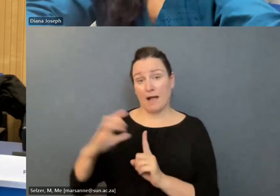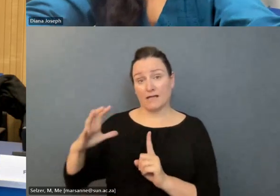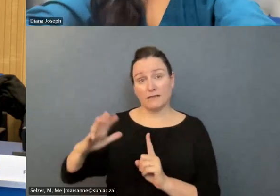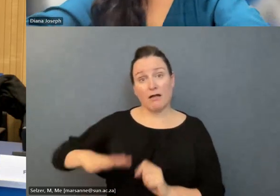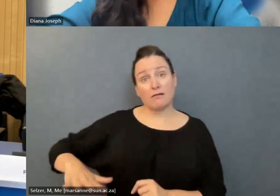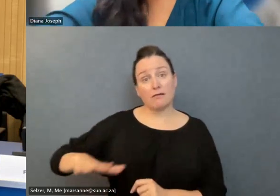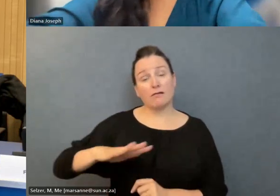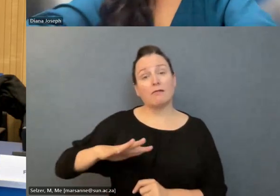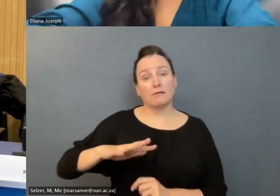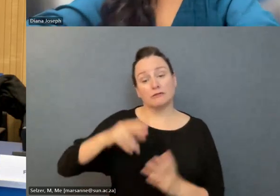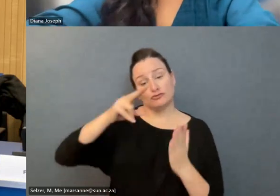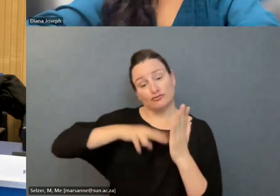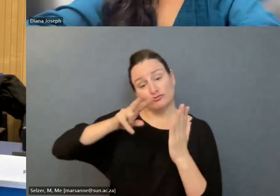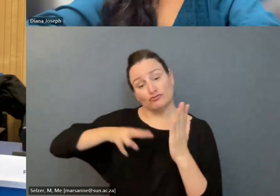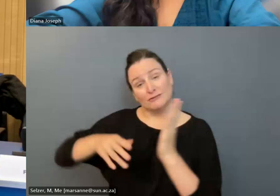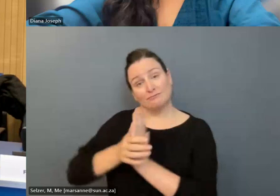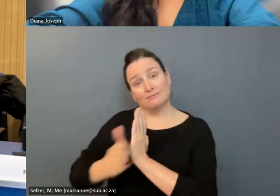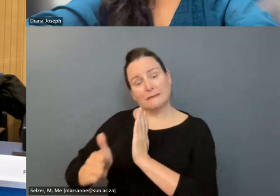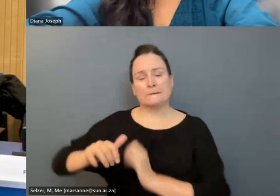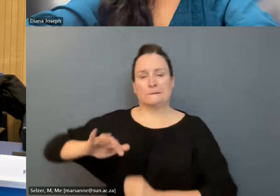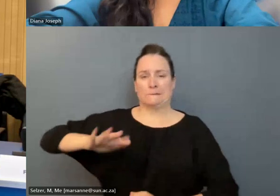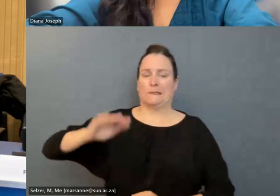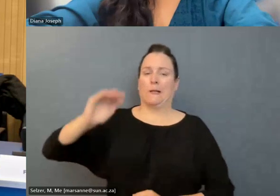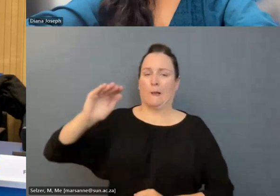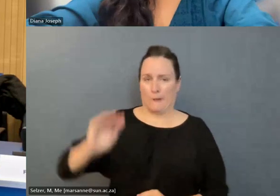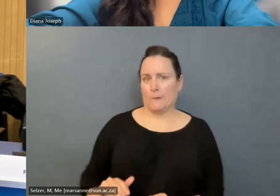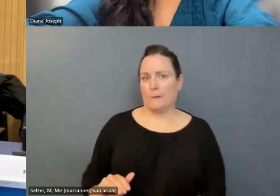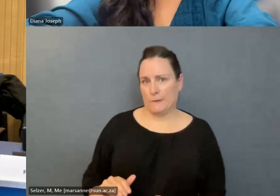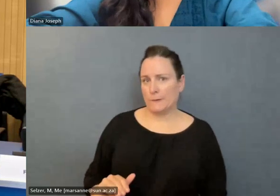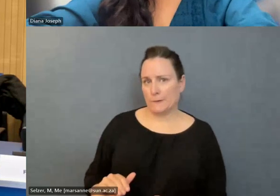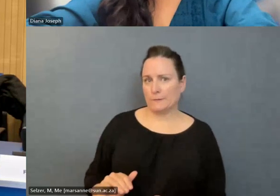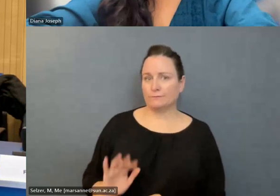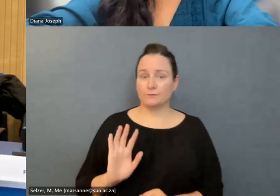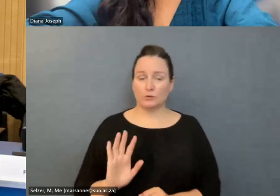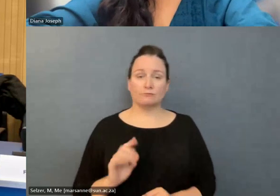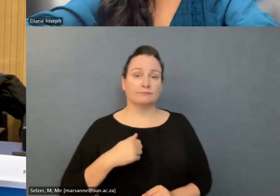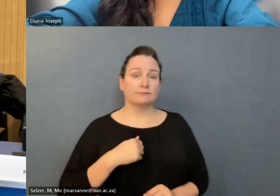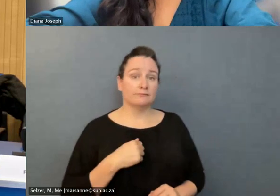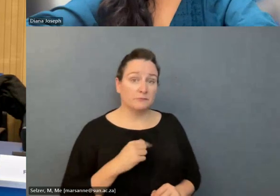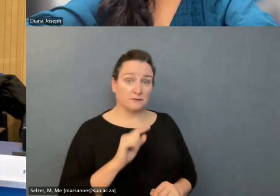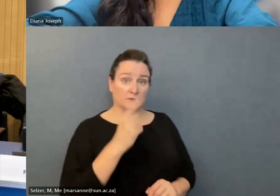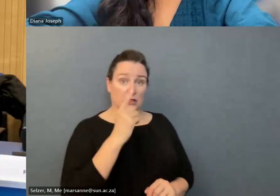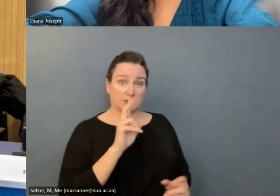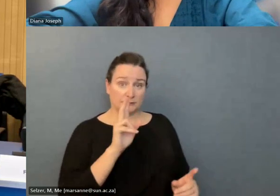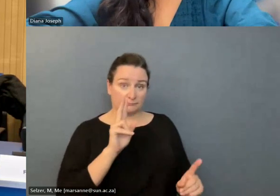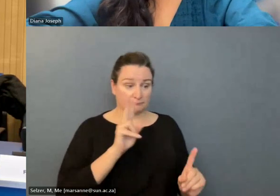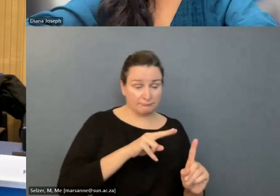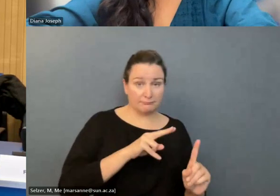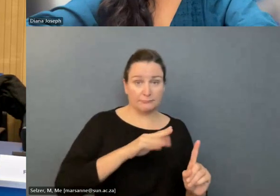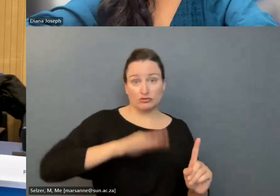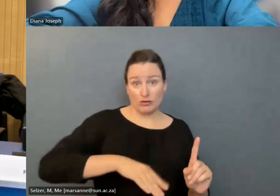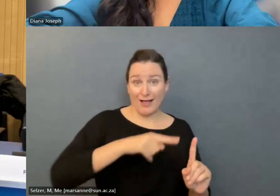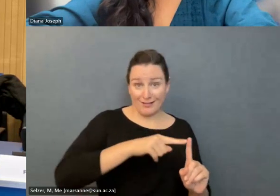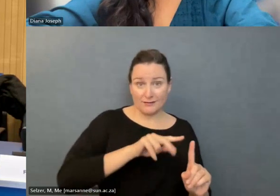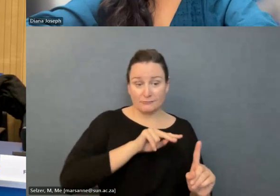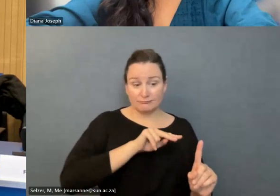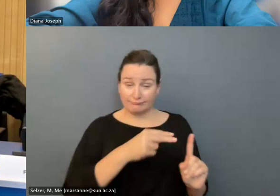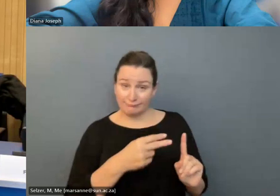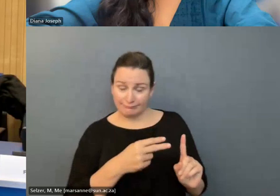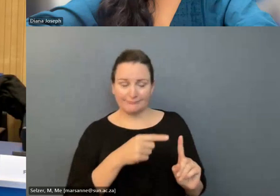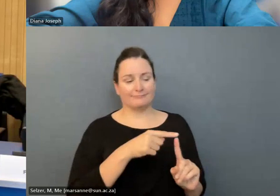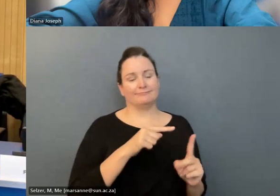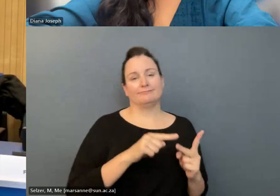have one-on-one sessions with the parents before we take in the child. We assess their environmental situations as well. So if it's, say, for example, how